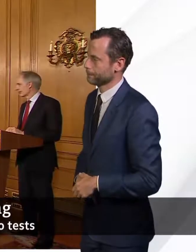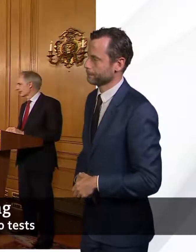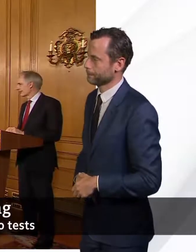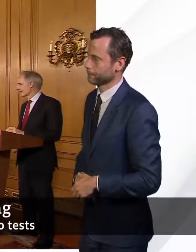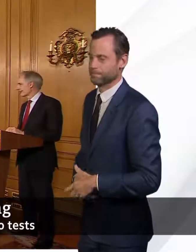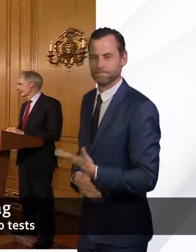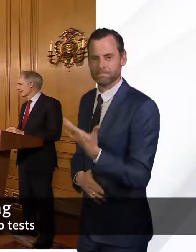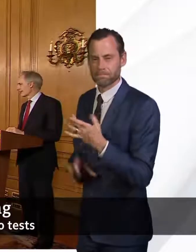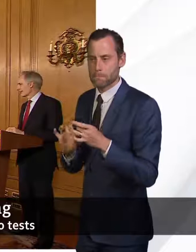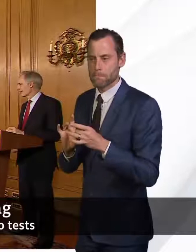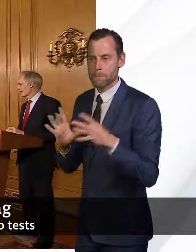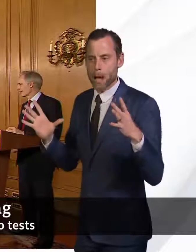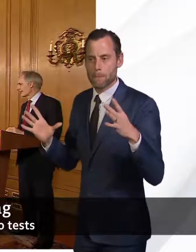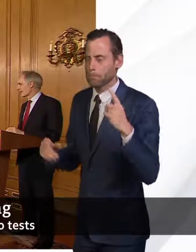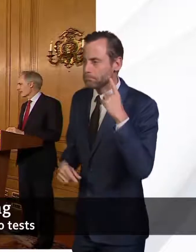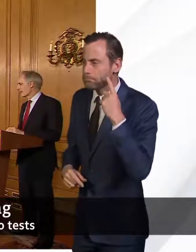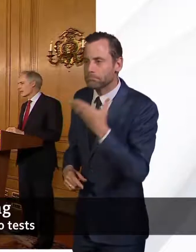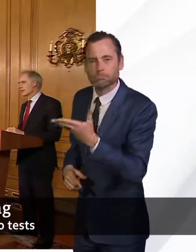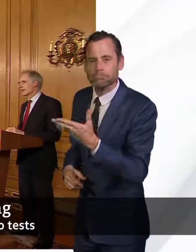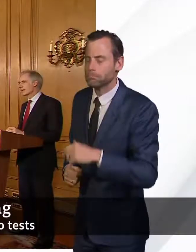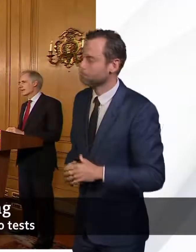We've lost your audio, Paul.